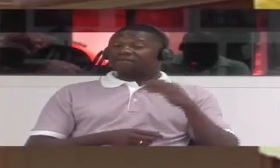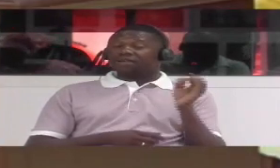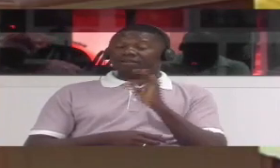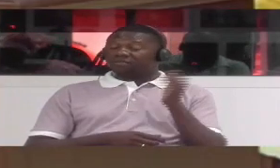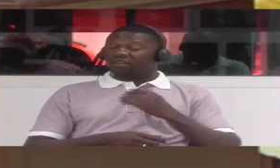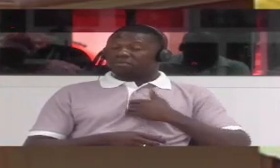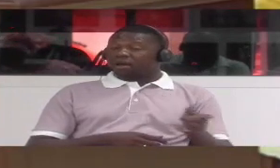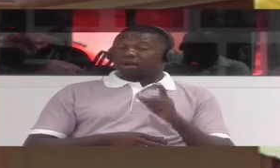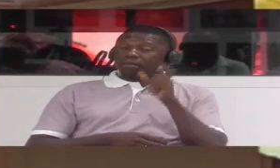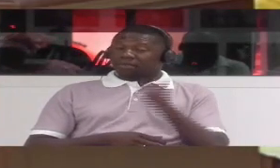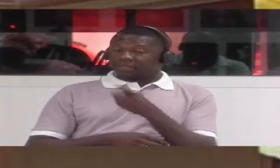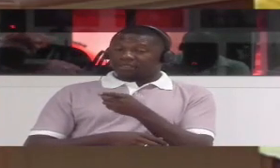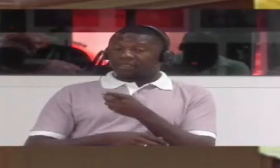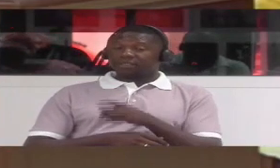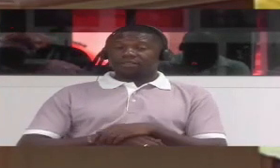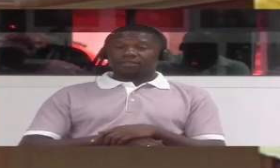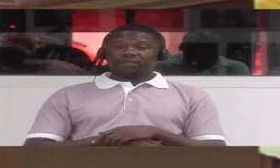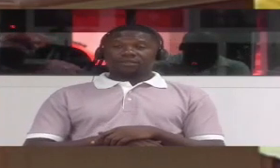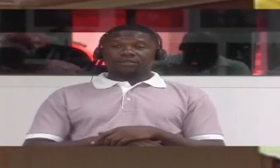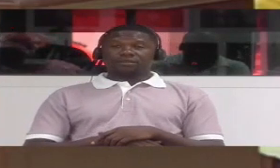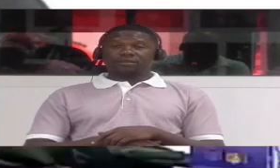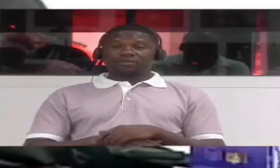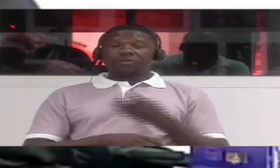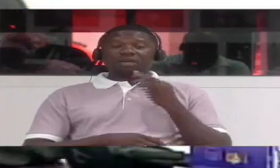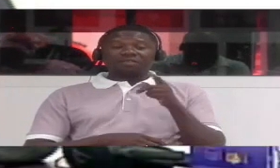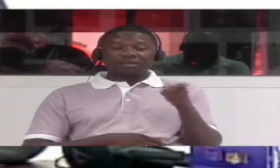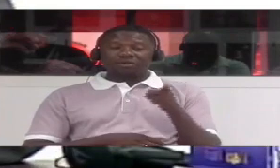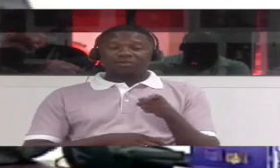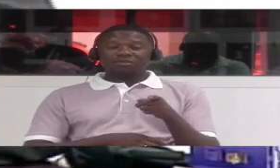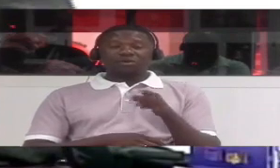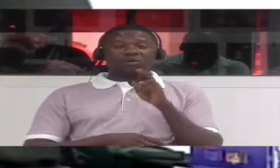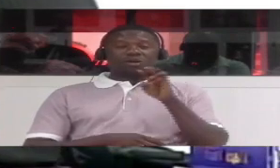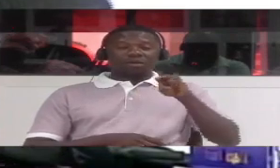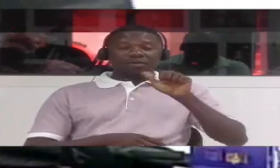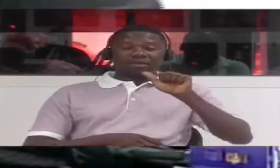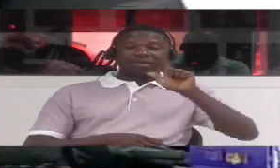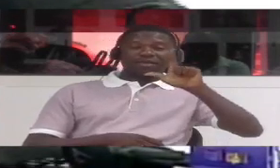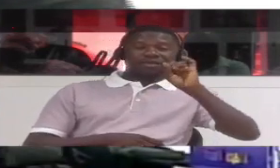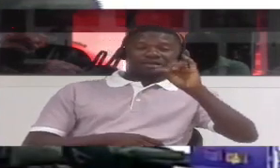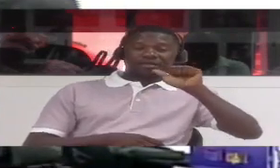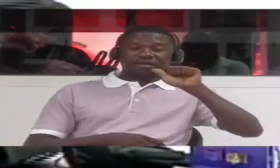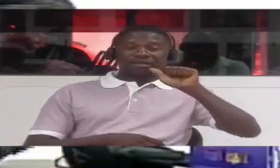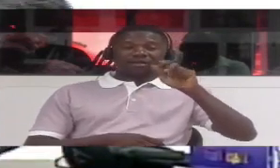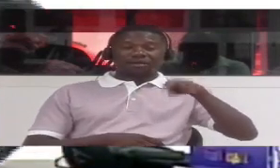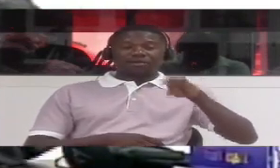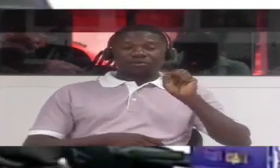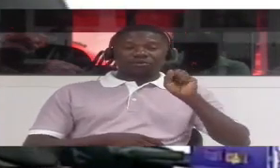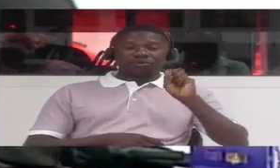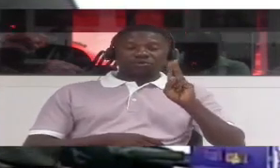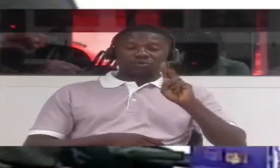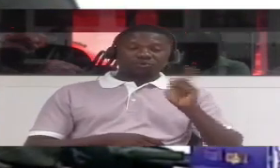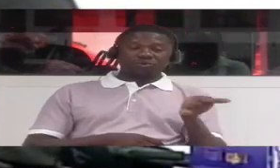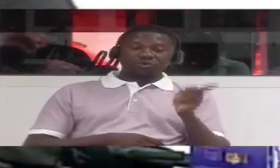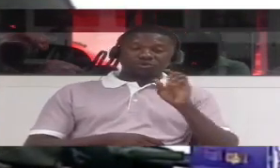if he was Maliamugu, then who was Idi Amin? If there was a Maliamugu, Isaac Maliamugu Council was